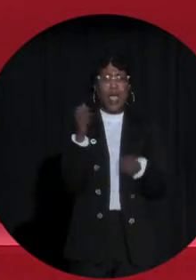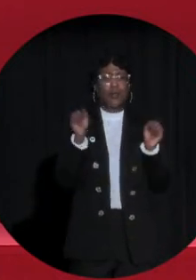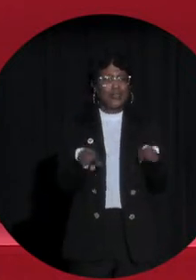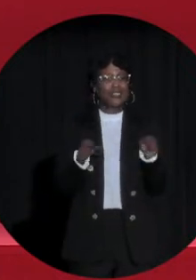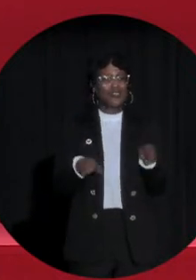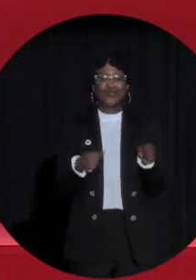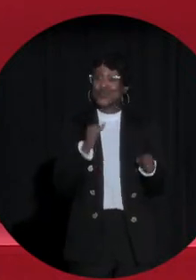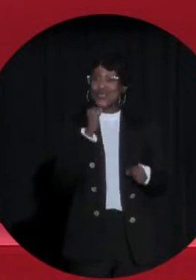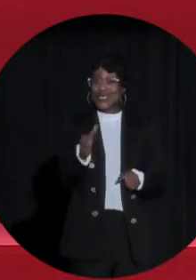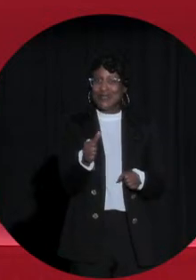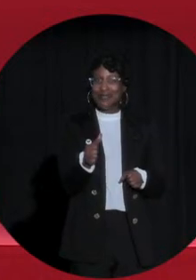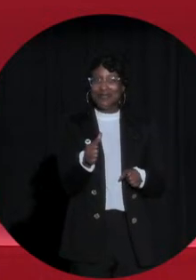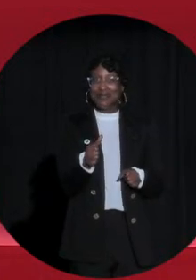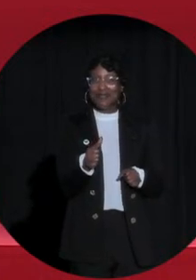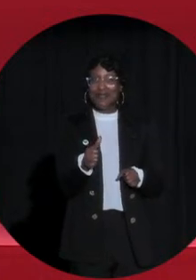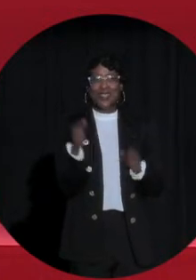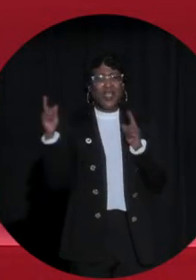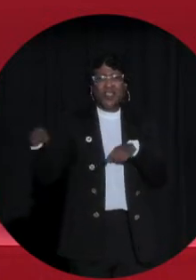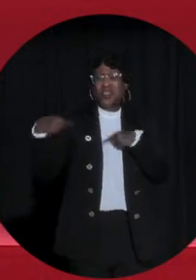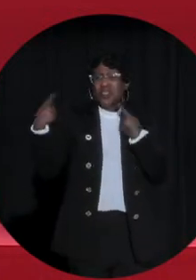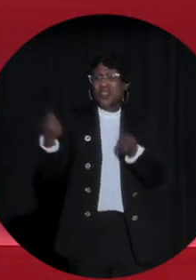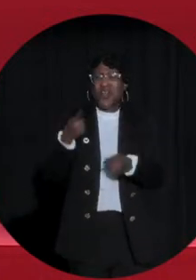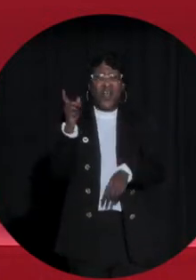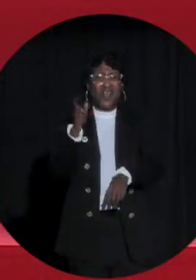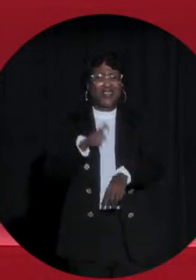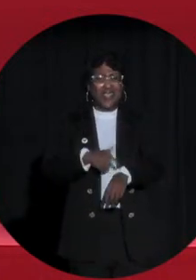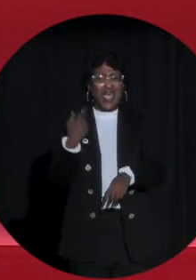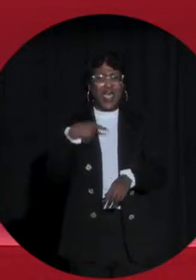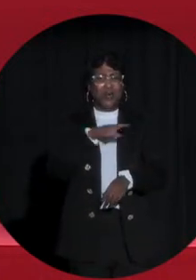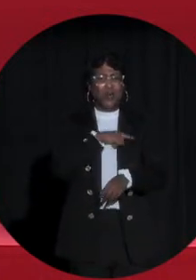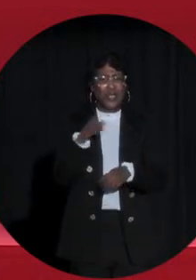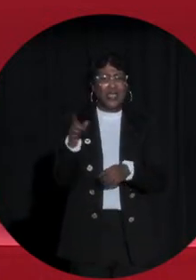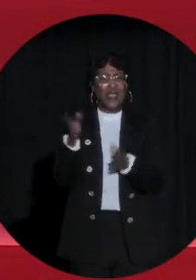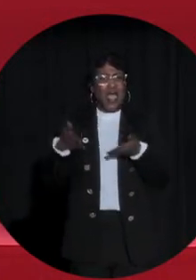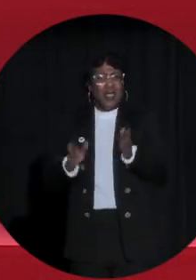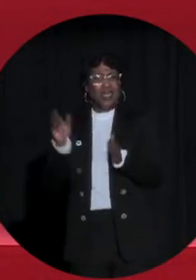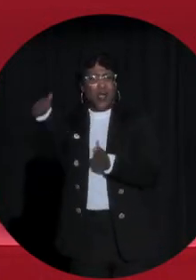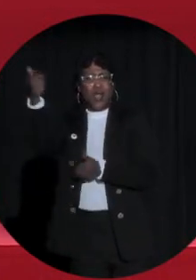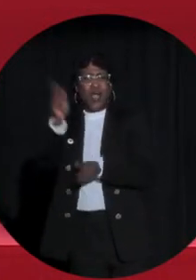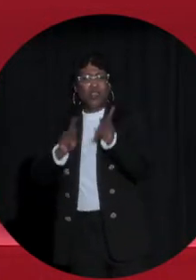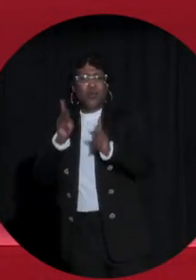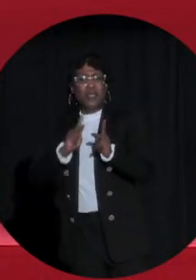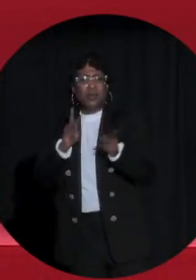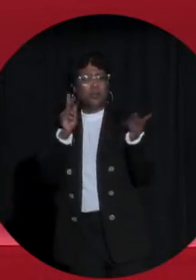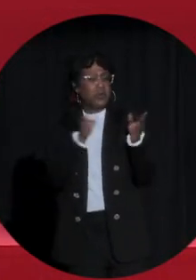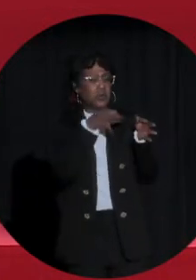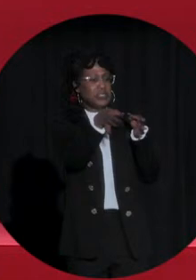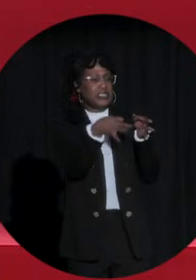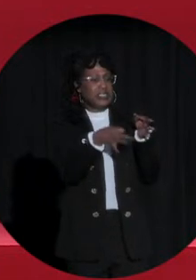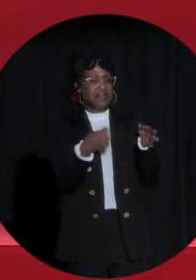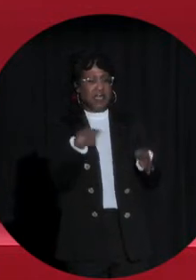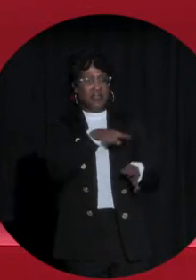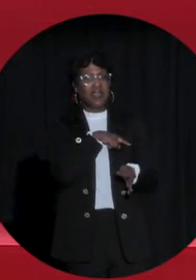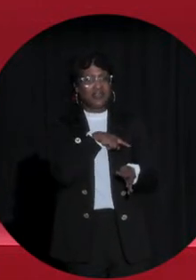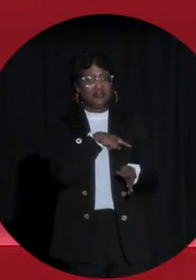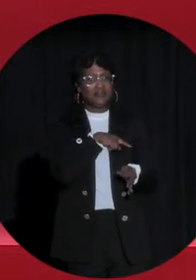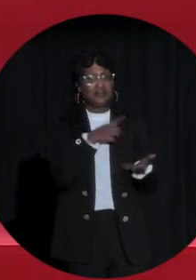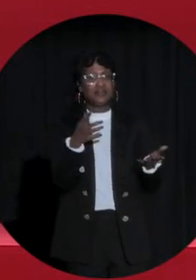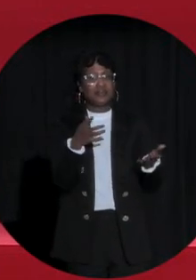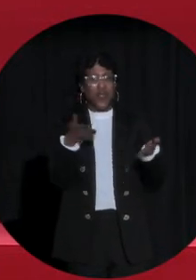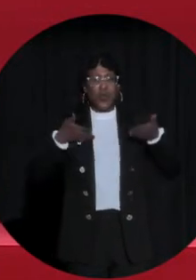long, we let others rush in to create a narrative of our county. We let others say who we are and determine what we couldn't